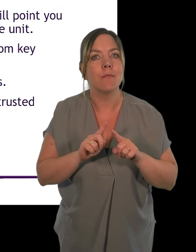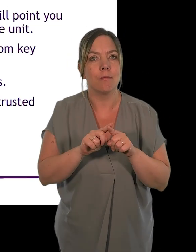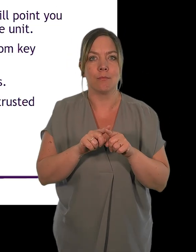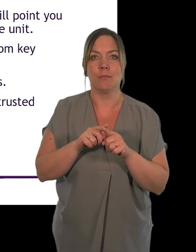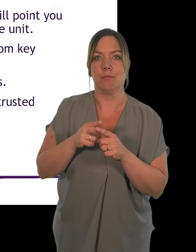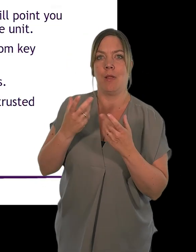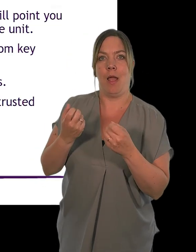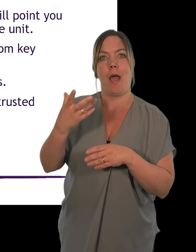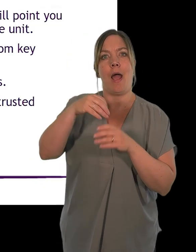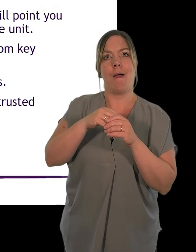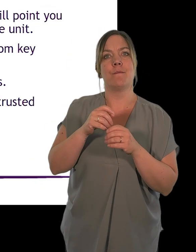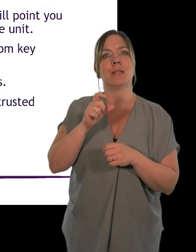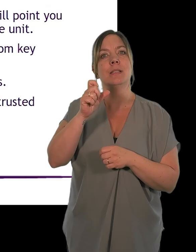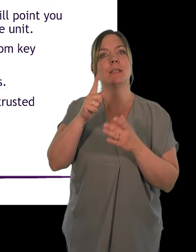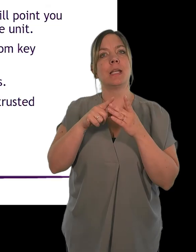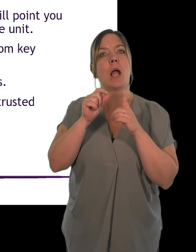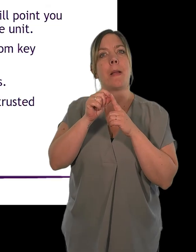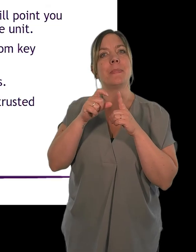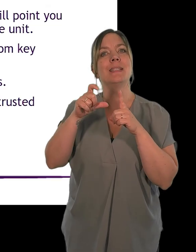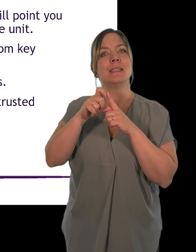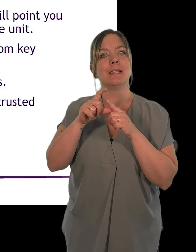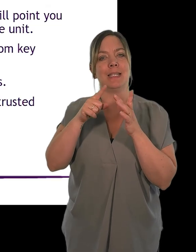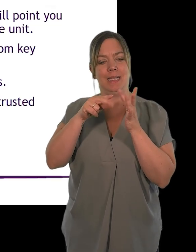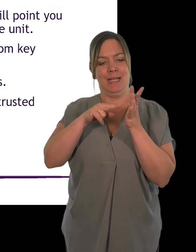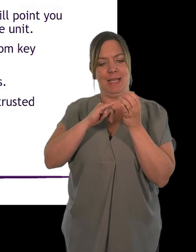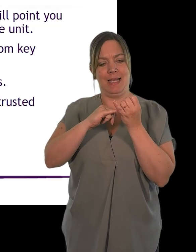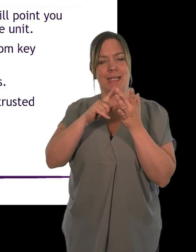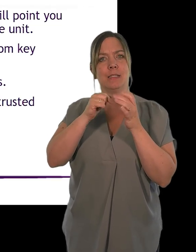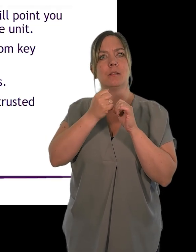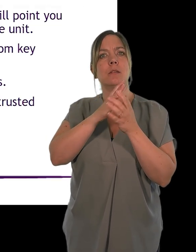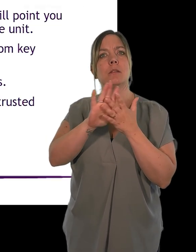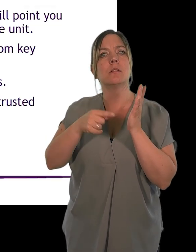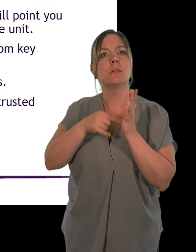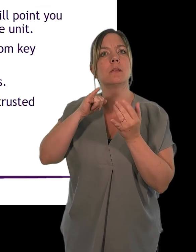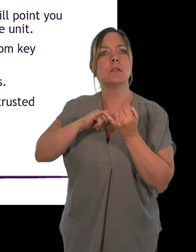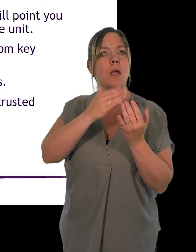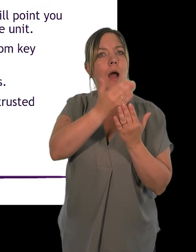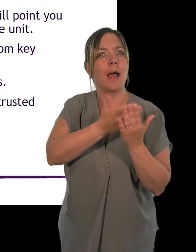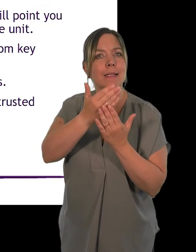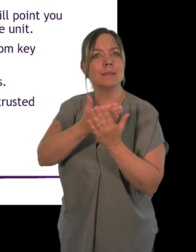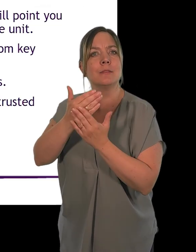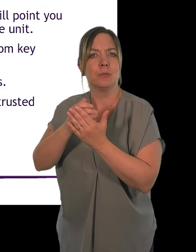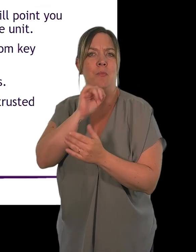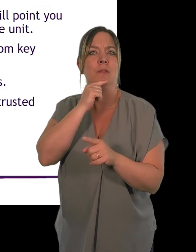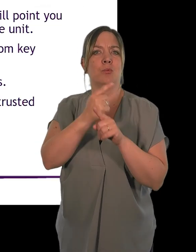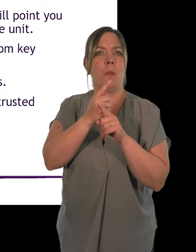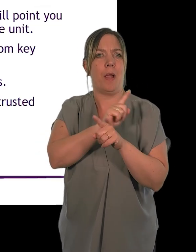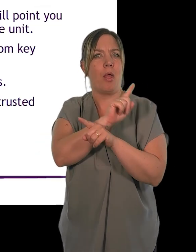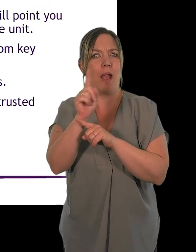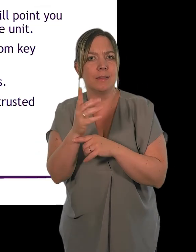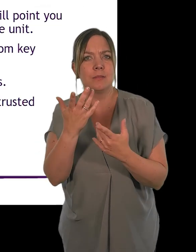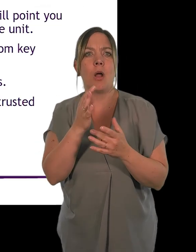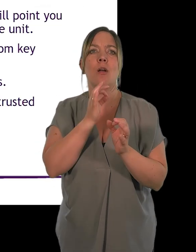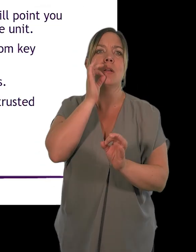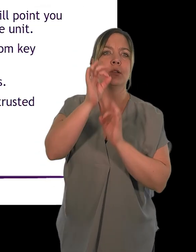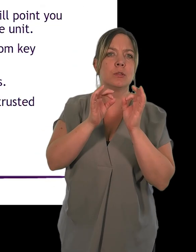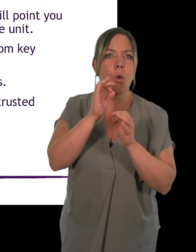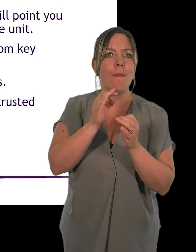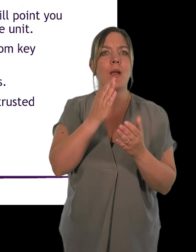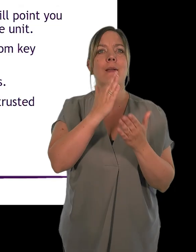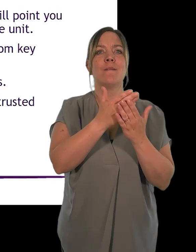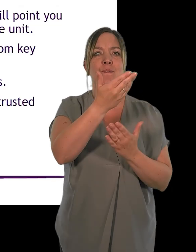slide, surveys, fact sheets, podcasts, and any available material from